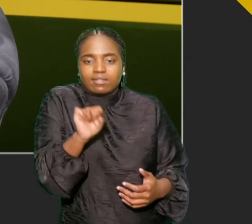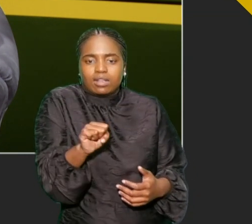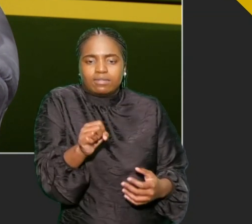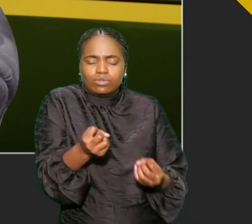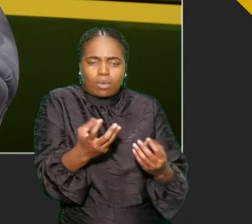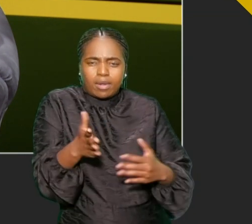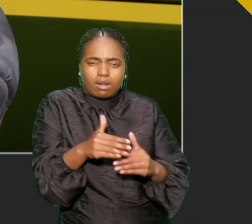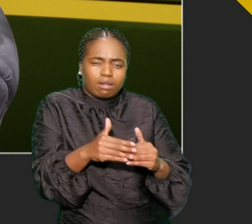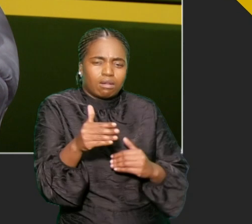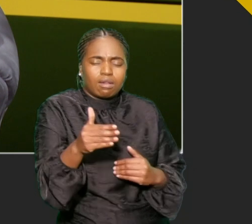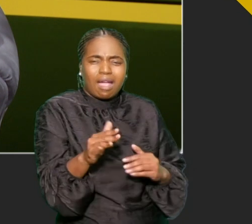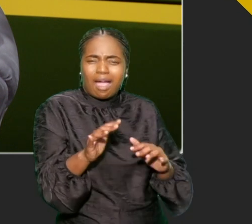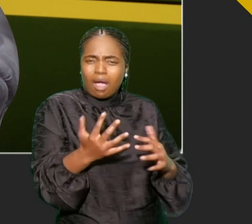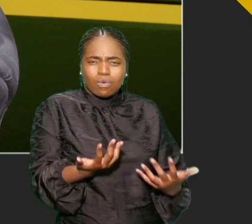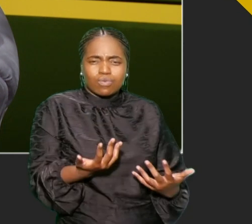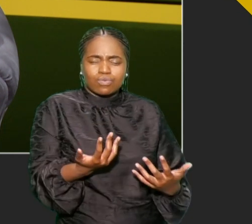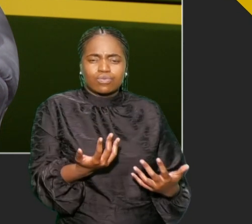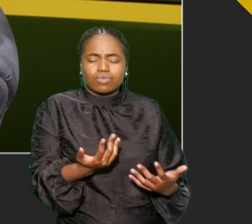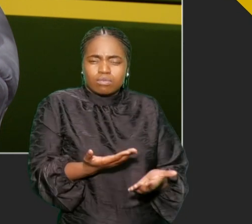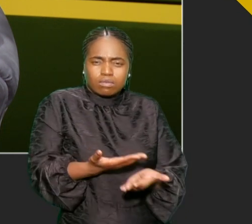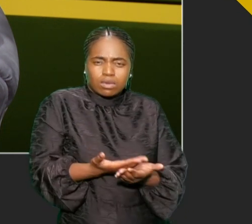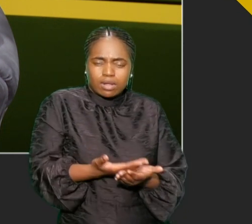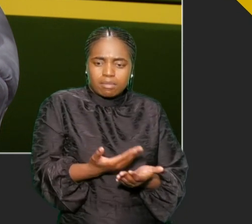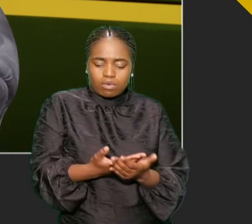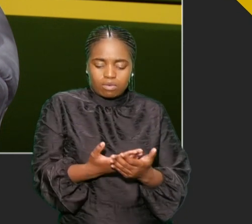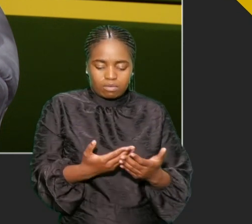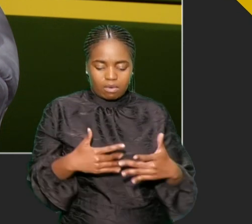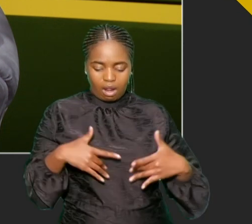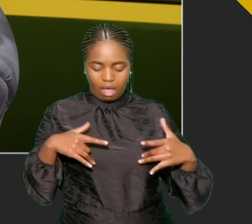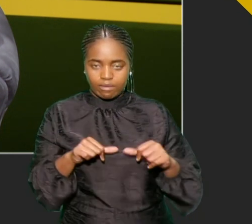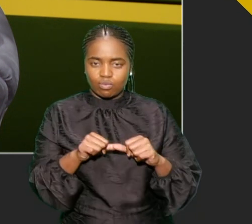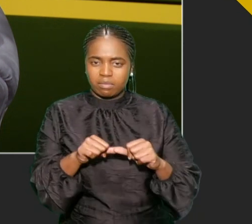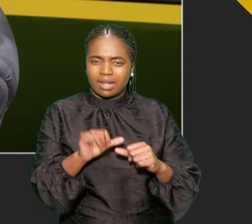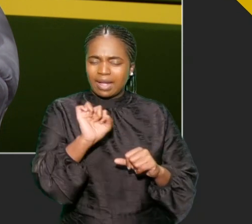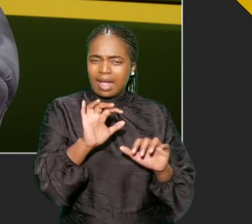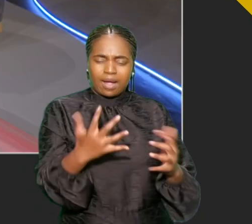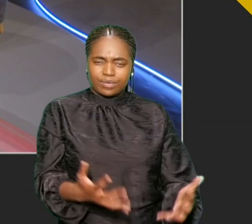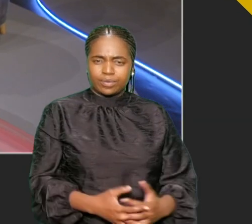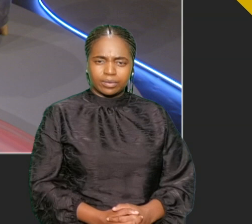much phambi kwakho. How were you able to pick up the pieces and uqhubeka nempilo yakho?